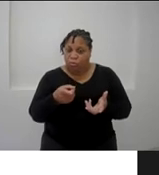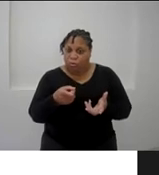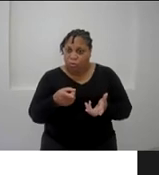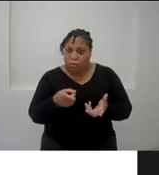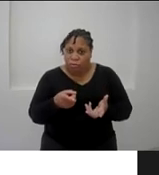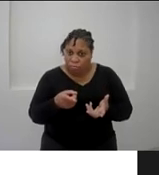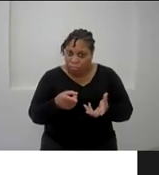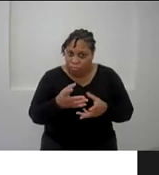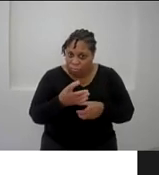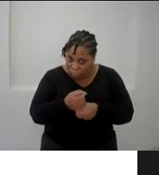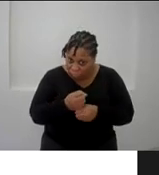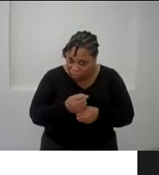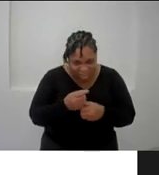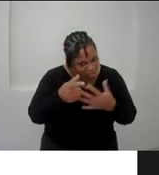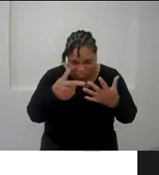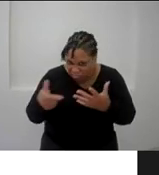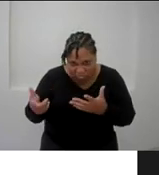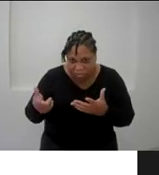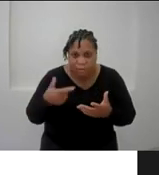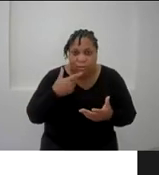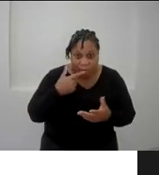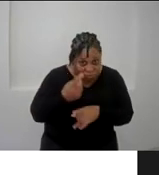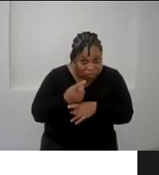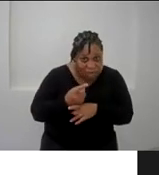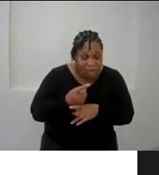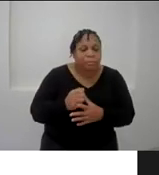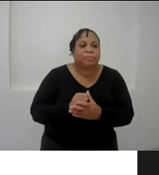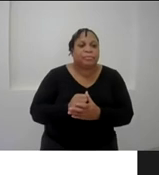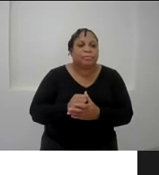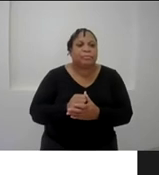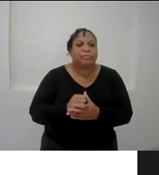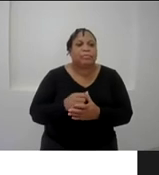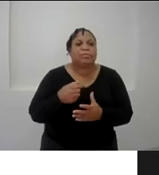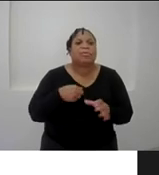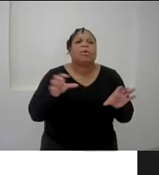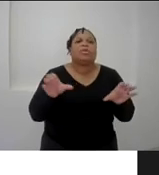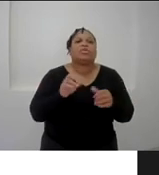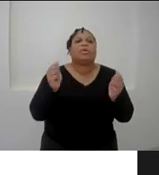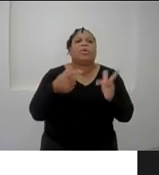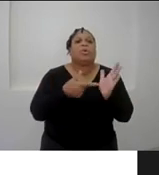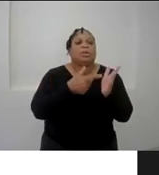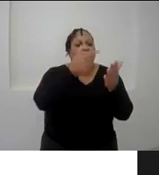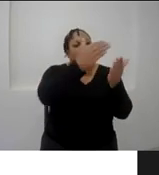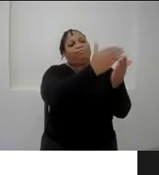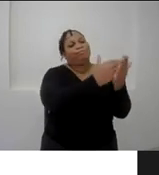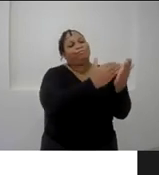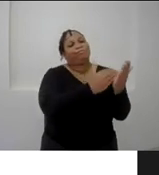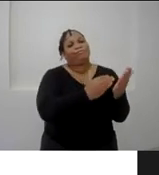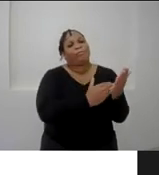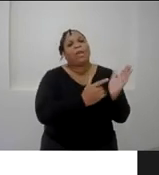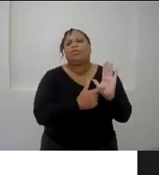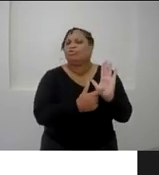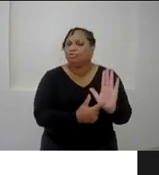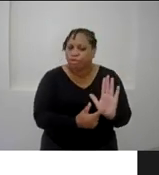you want me to get you such and such, is that right?" So I won't go over all of this, but it just shows you the ways in